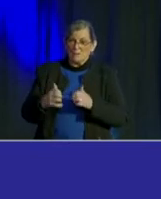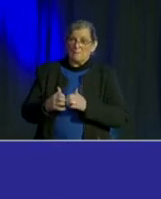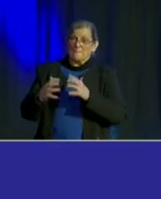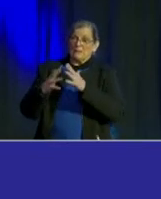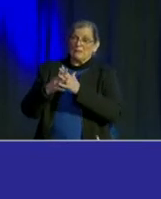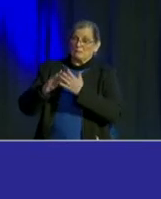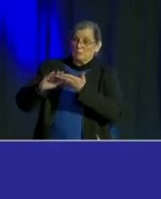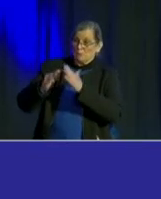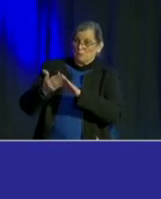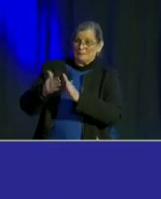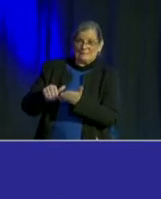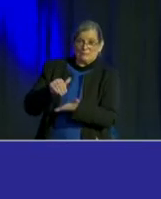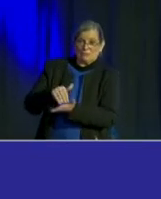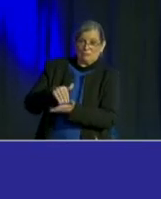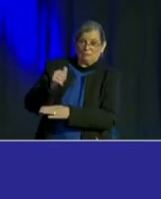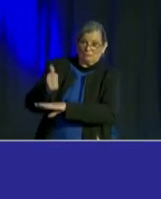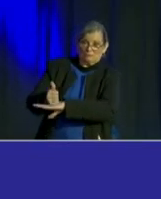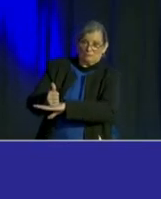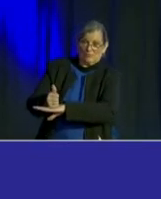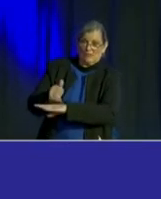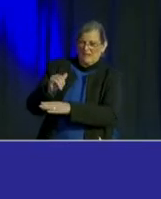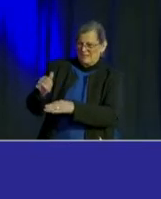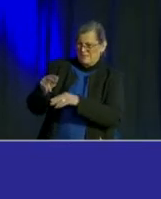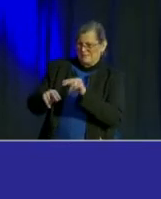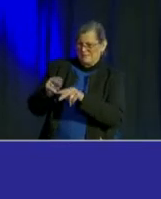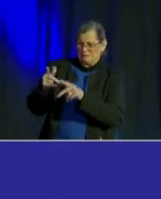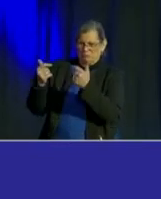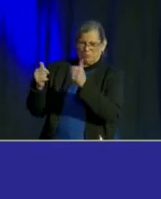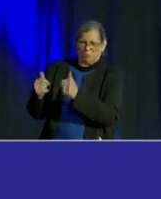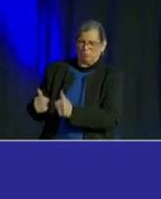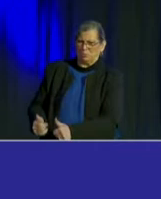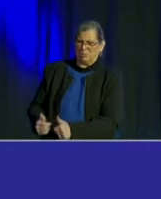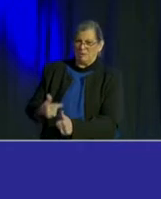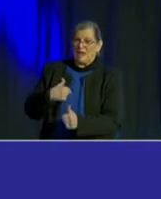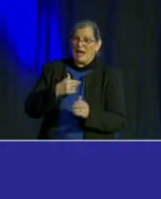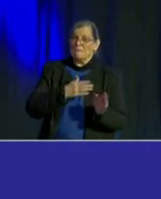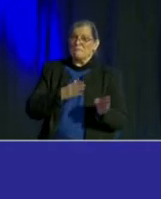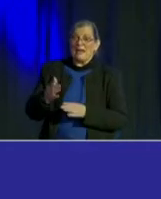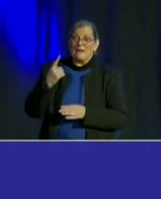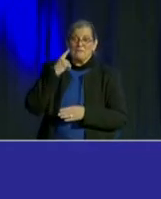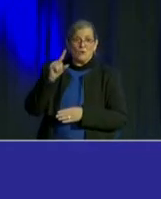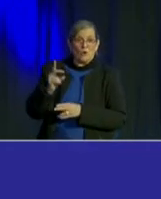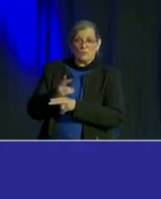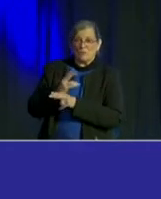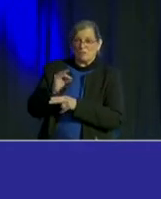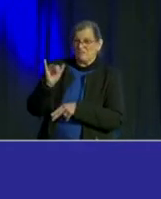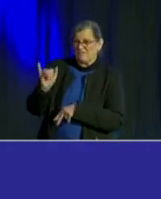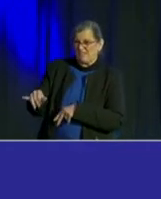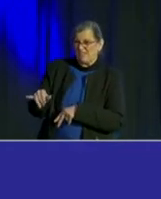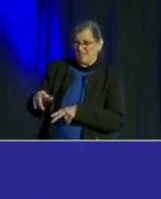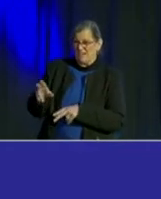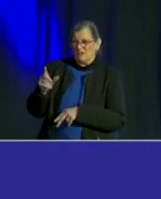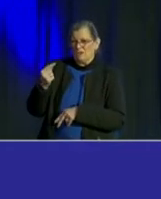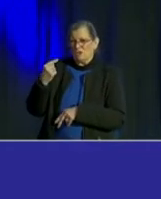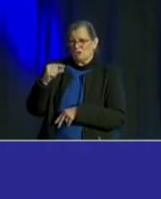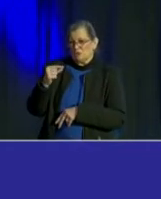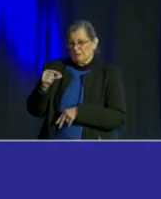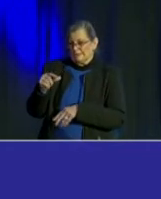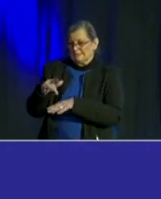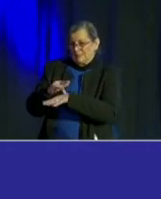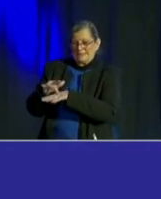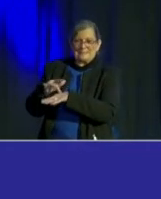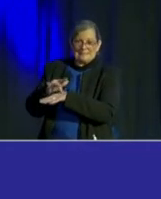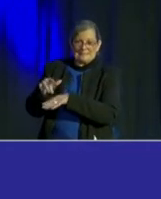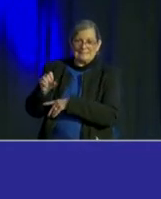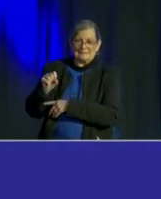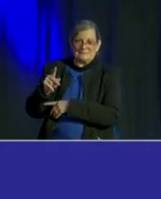affordable housing to be built on that site, as well as other community uses like green space. Now, Maya wanted to make sure that this summer, she